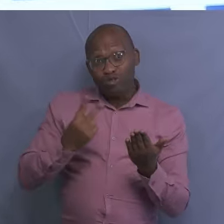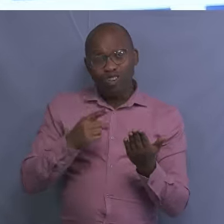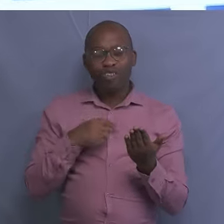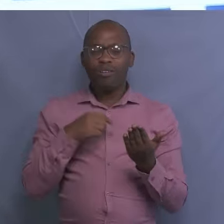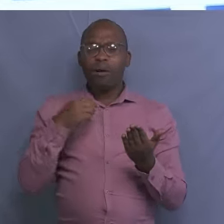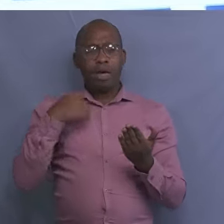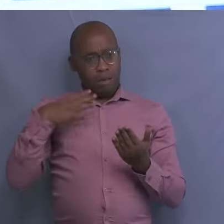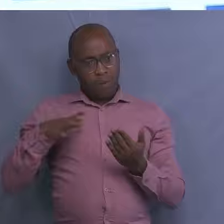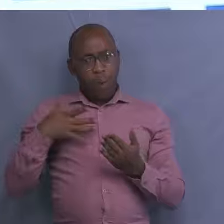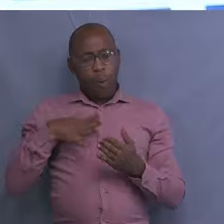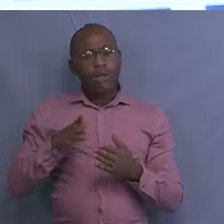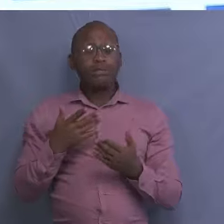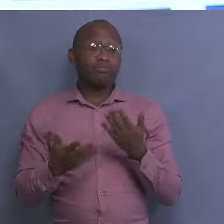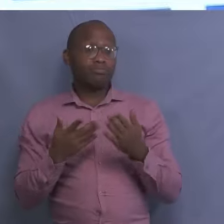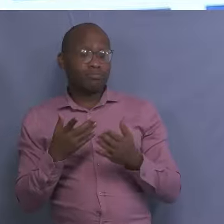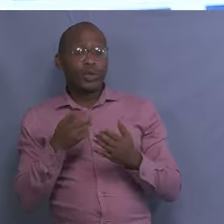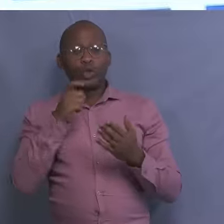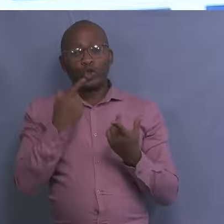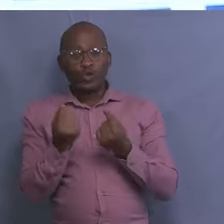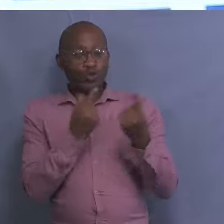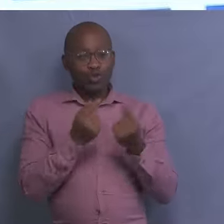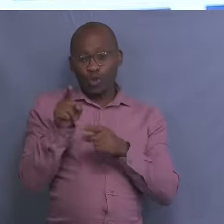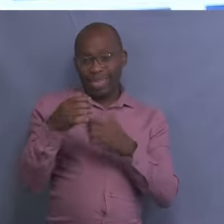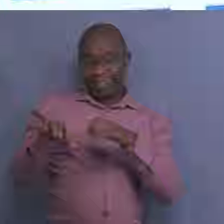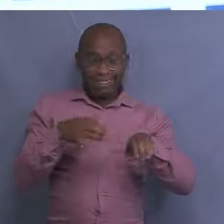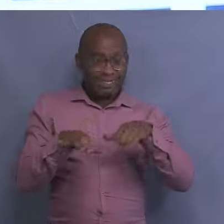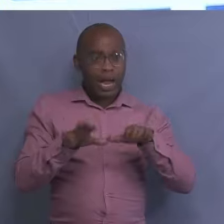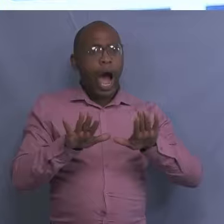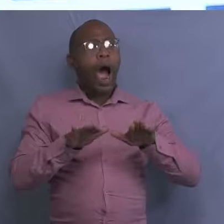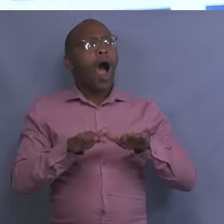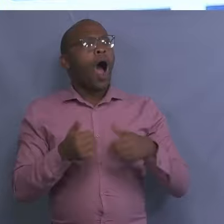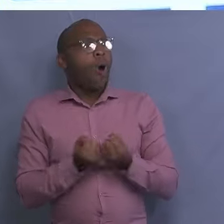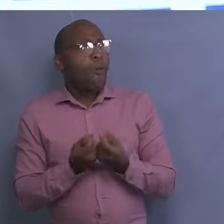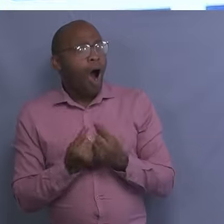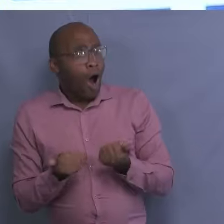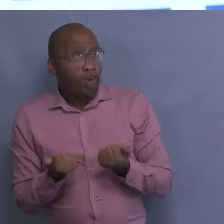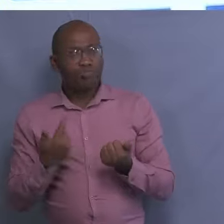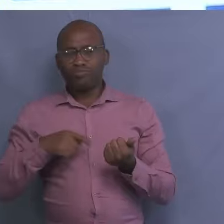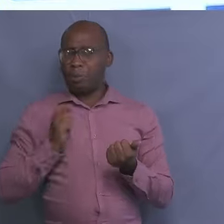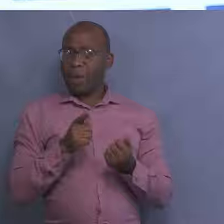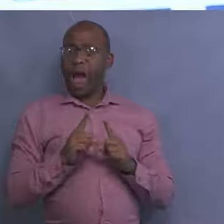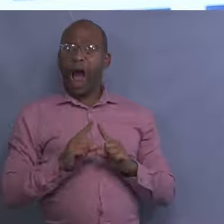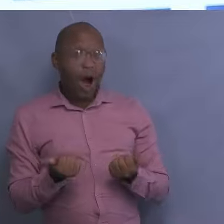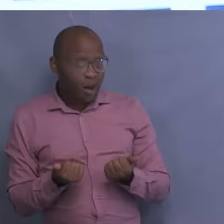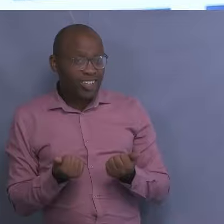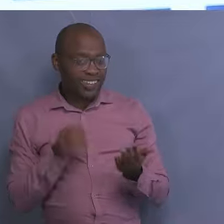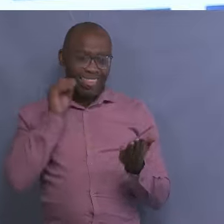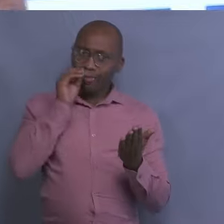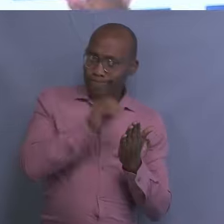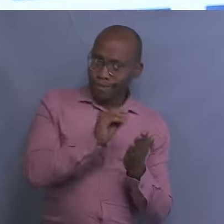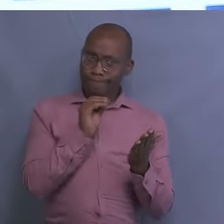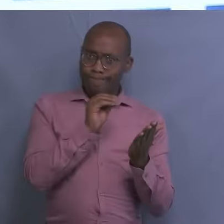that the customers will be required to pay in order for them to access that service. So it can be